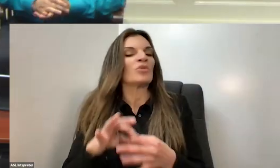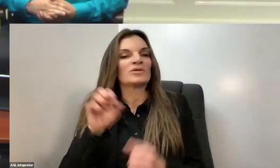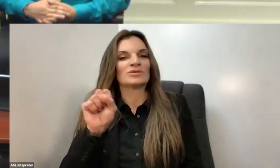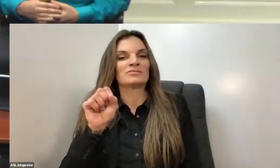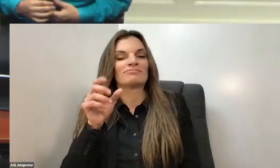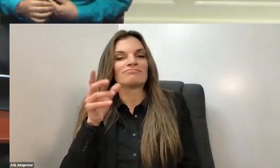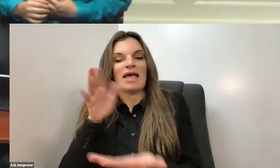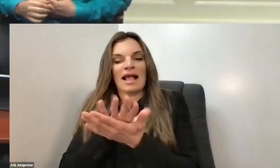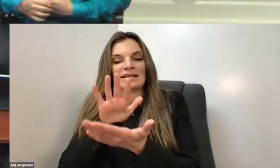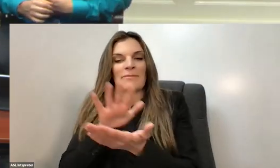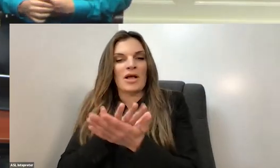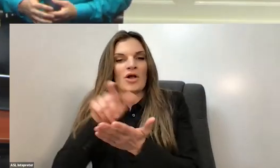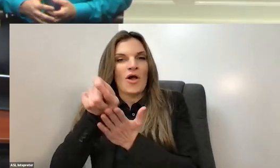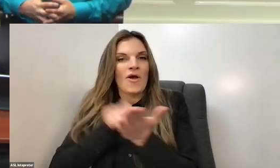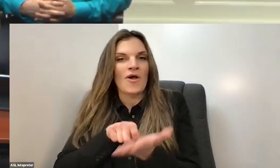you know.